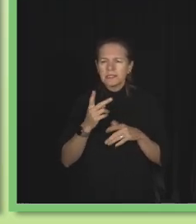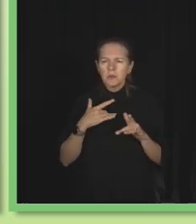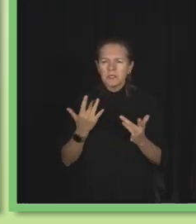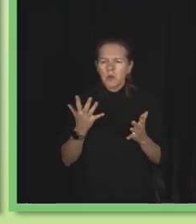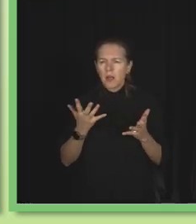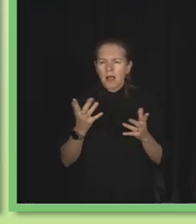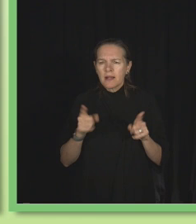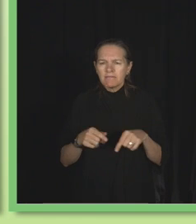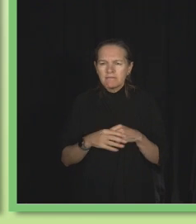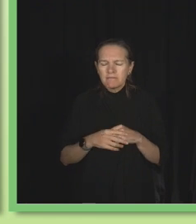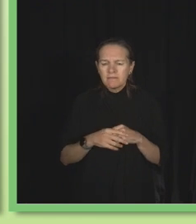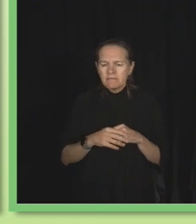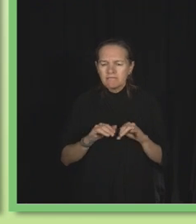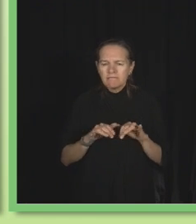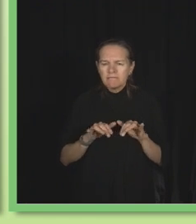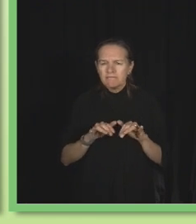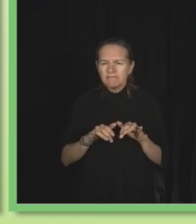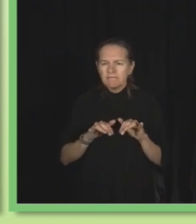on.